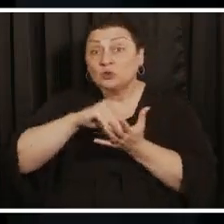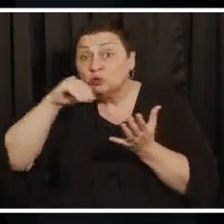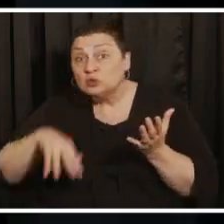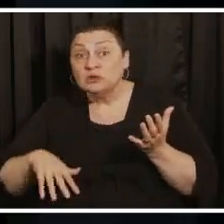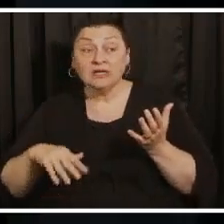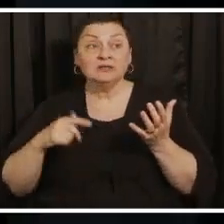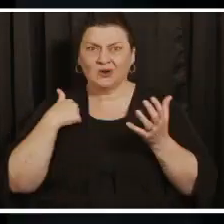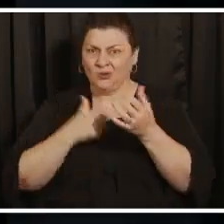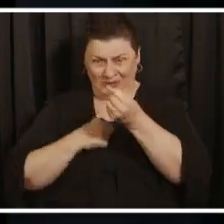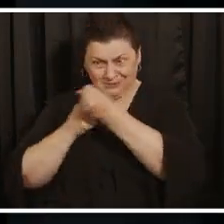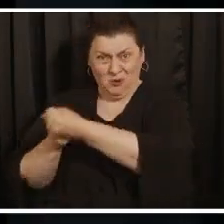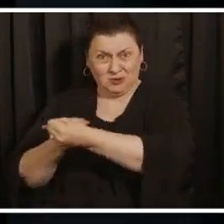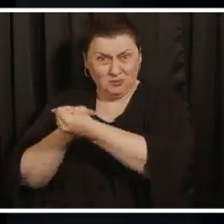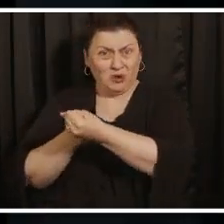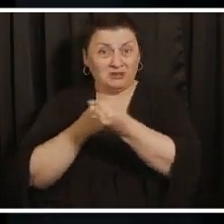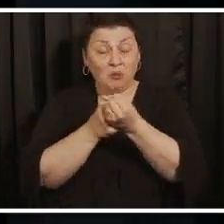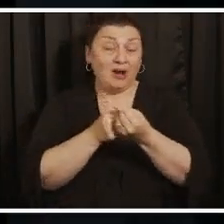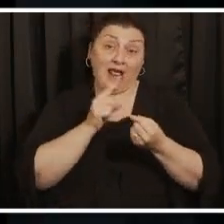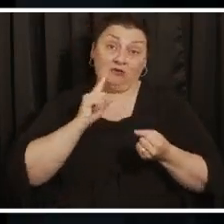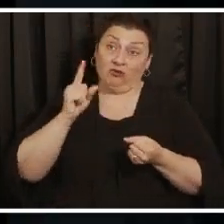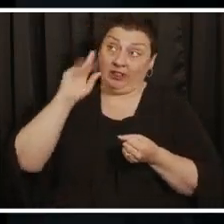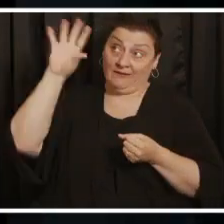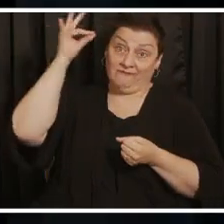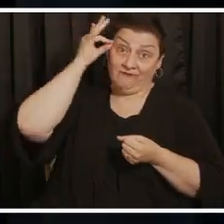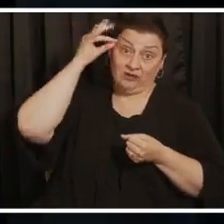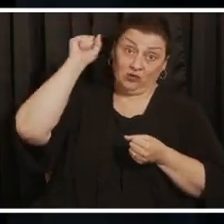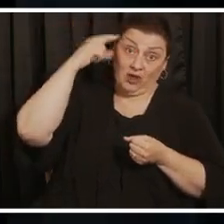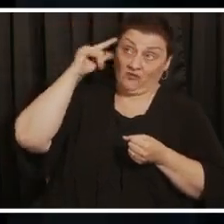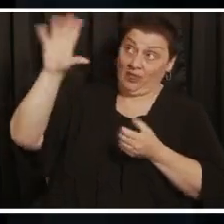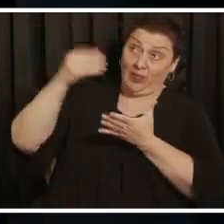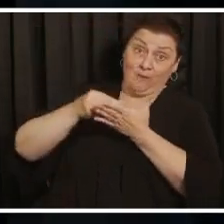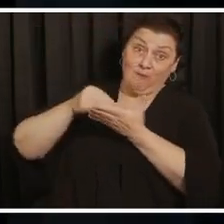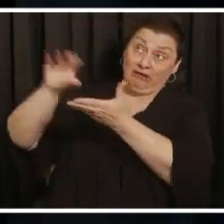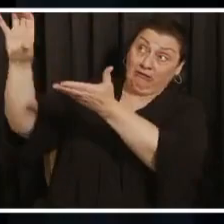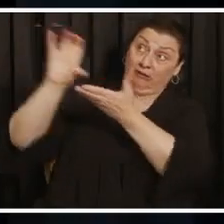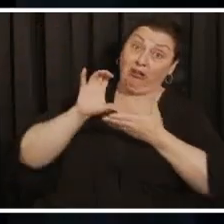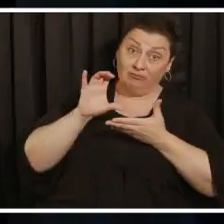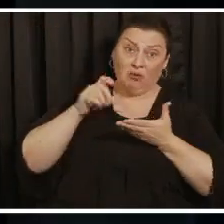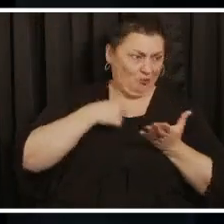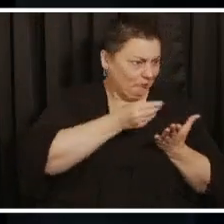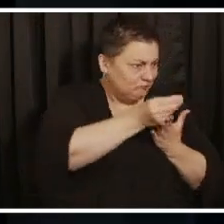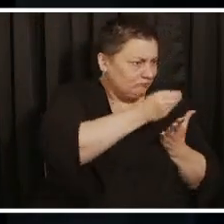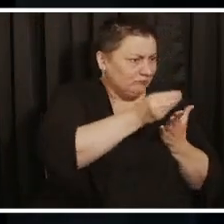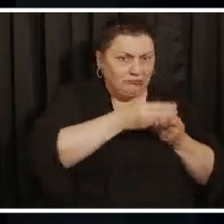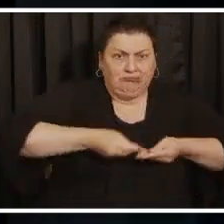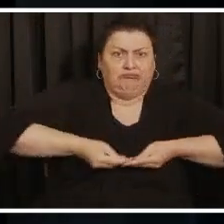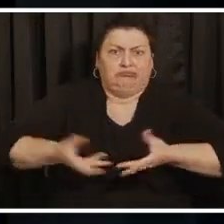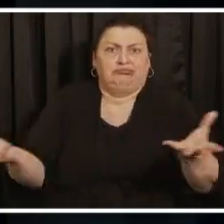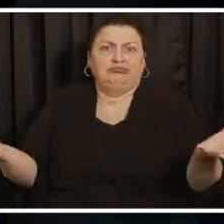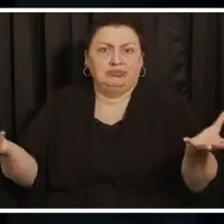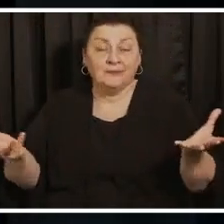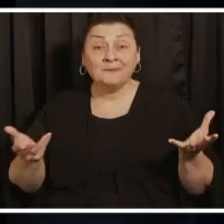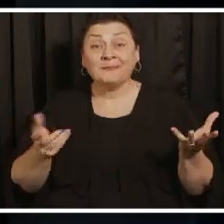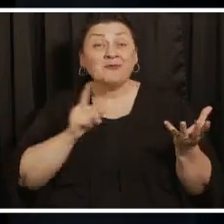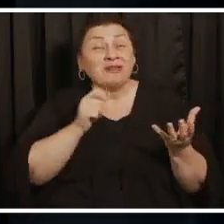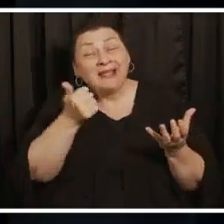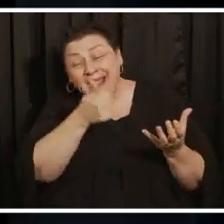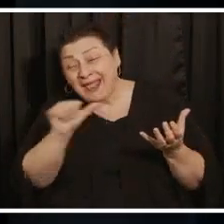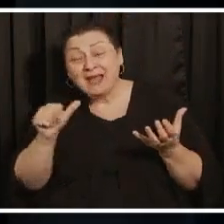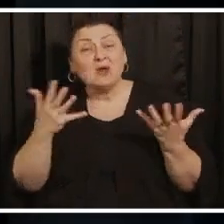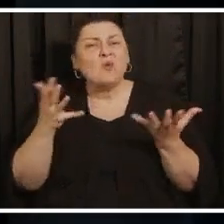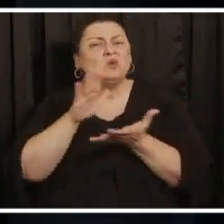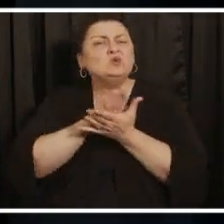federal government's money where our mouth is. That's available. Anything else that schools need to retain safe in-person